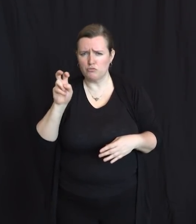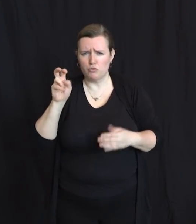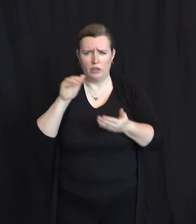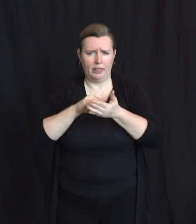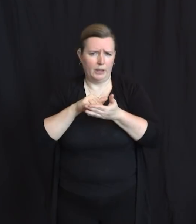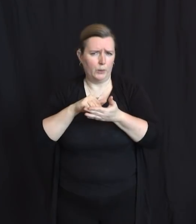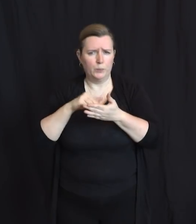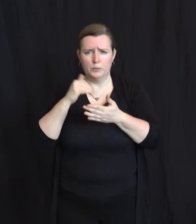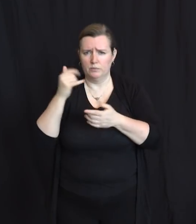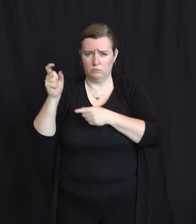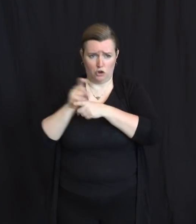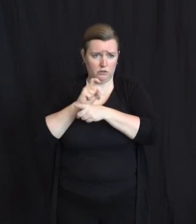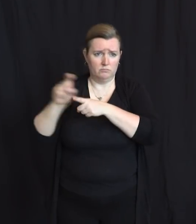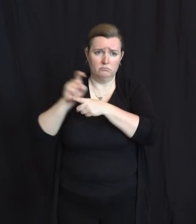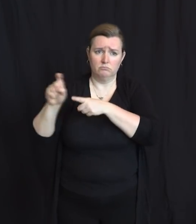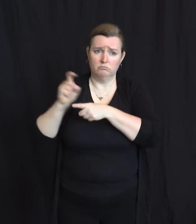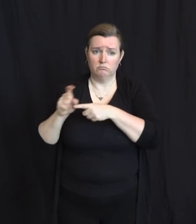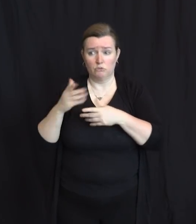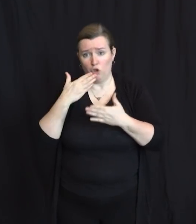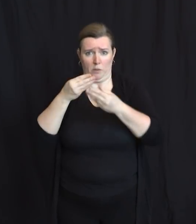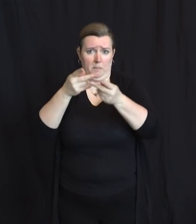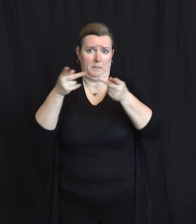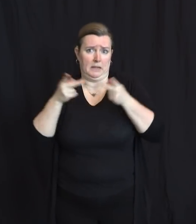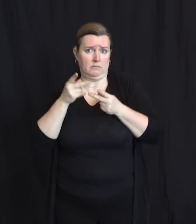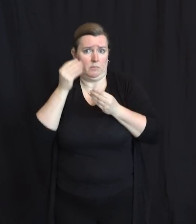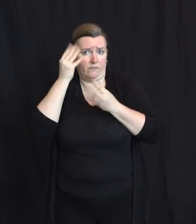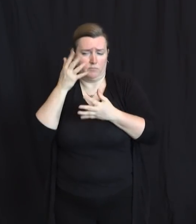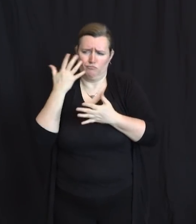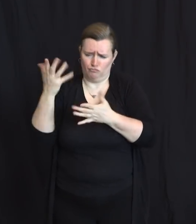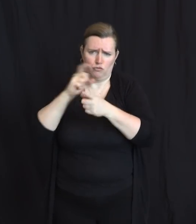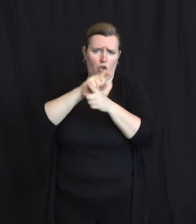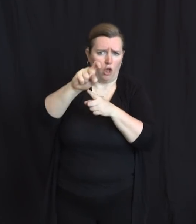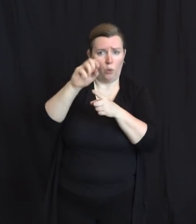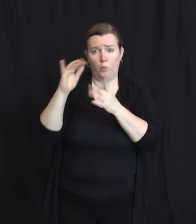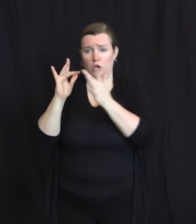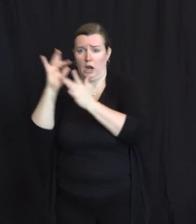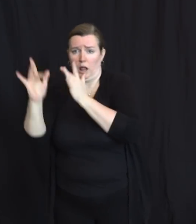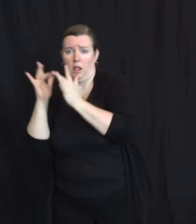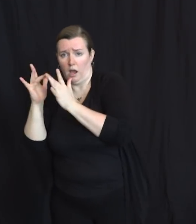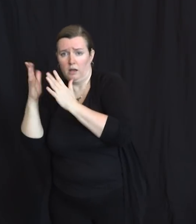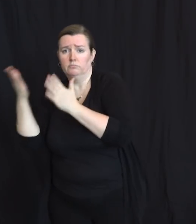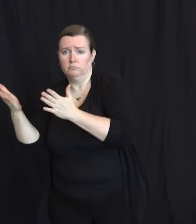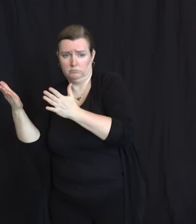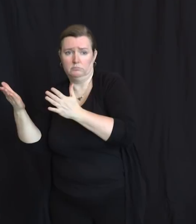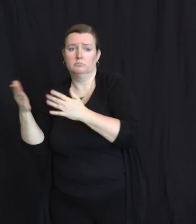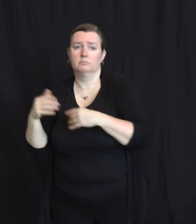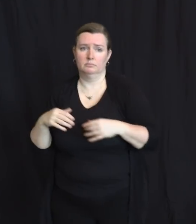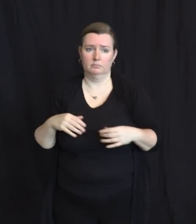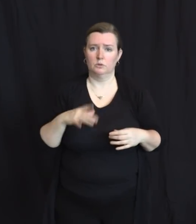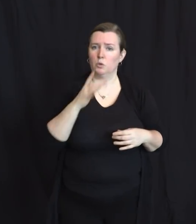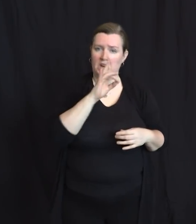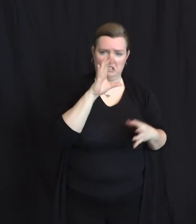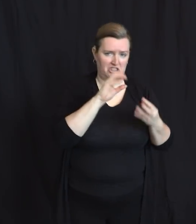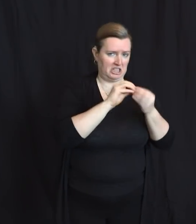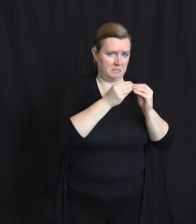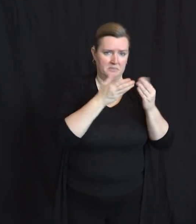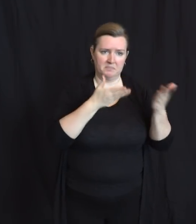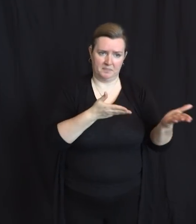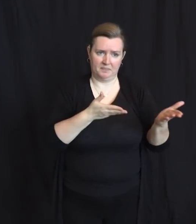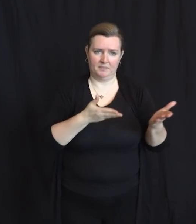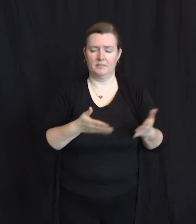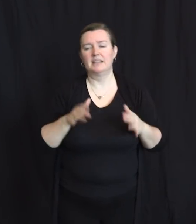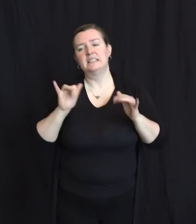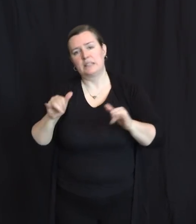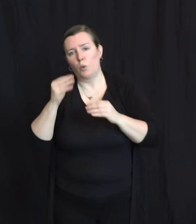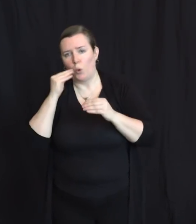for information on the virus and the state's response. As always, I thank you for staying home and maintaining social